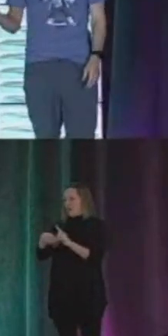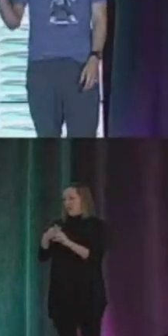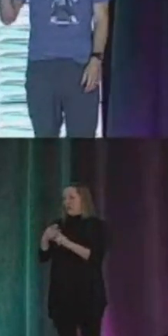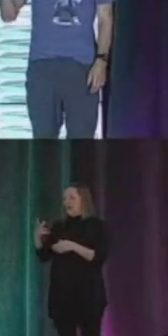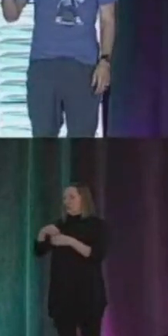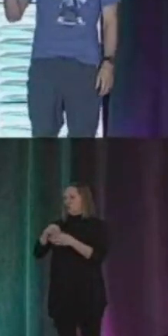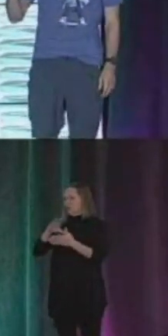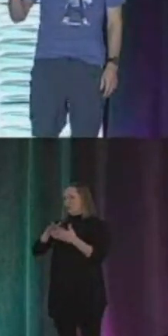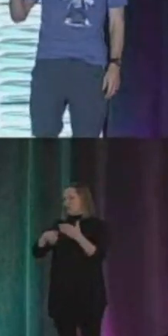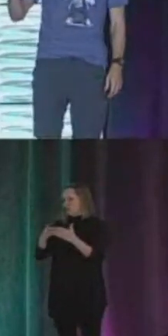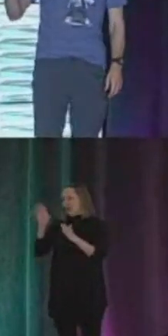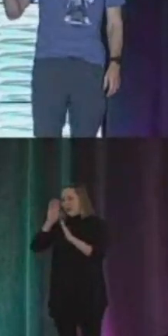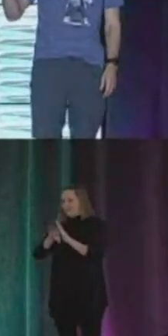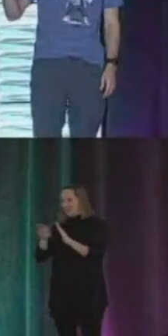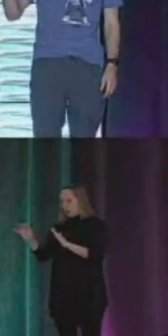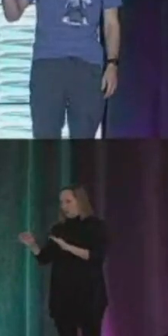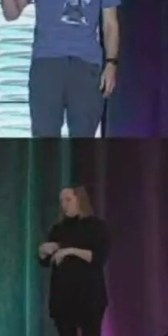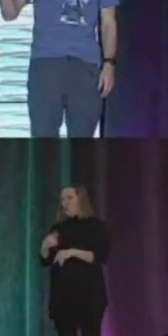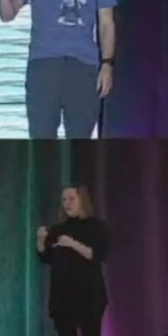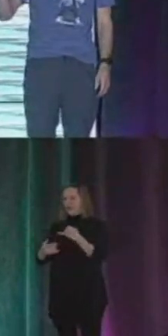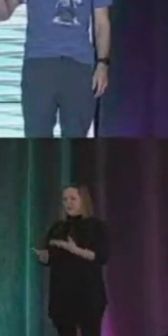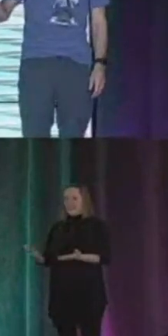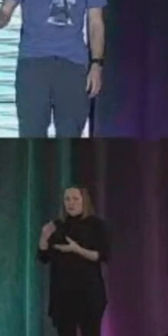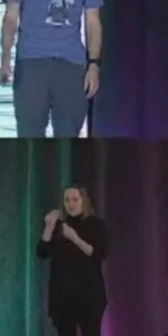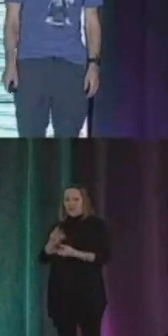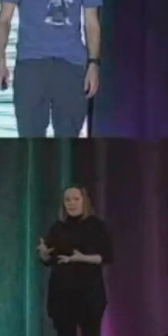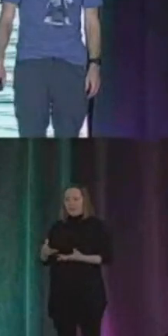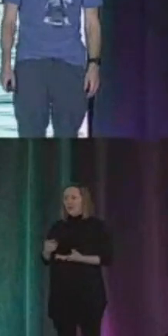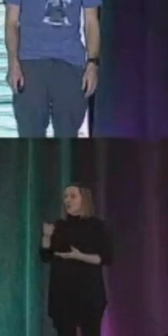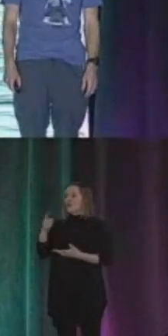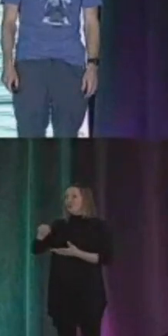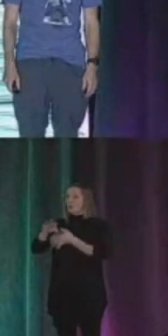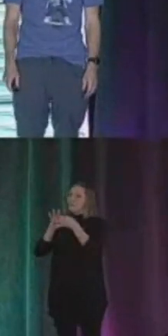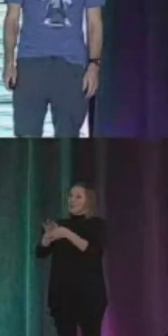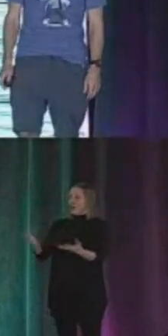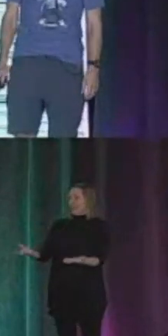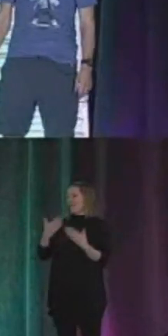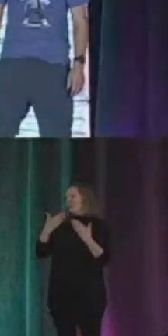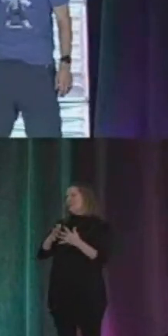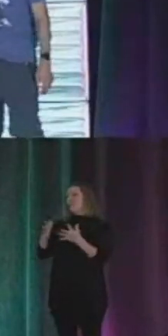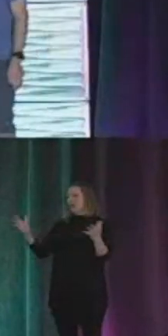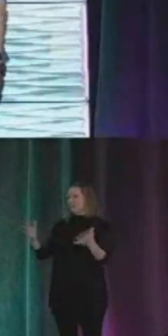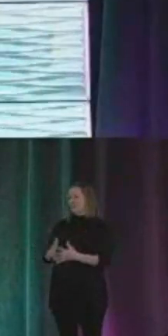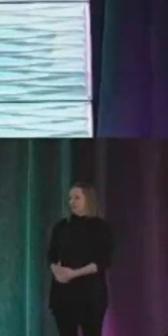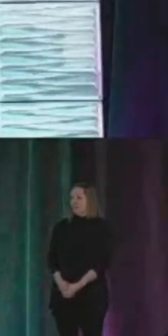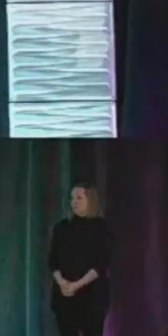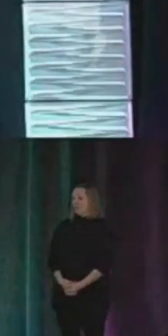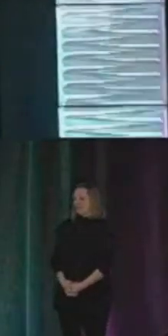And I have one last thing to say to you, and that is, you belong here. Thank you so much.